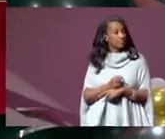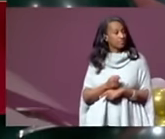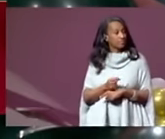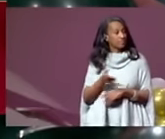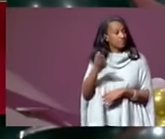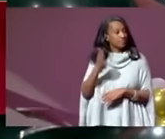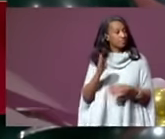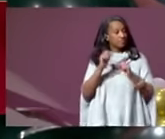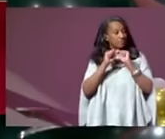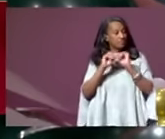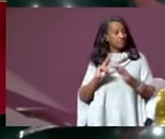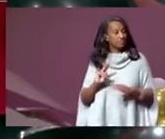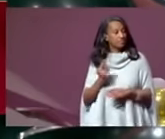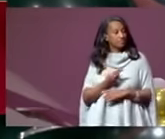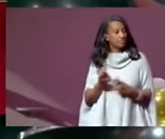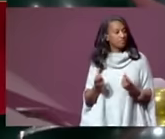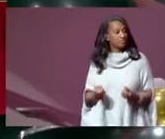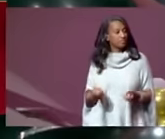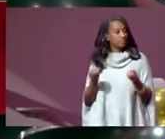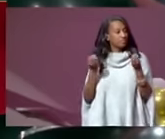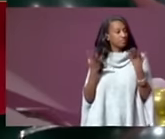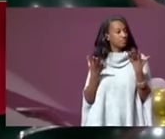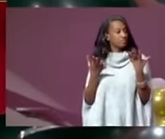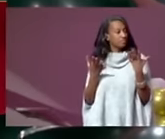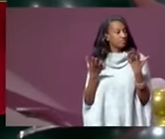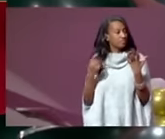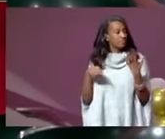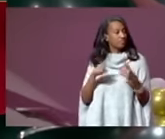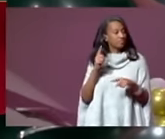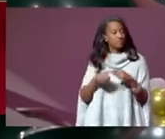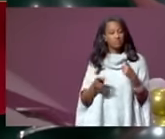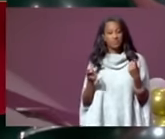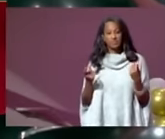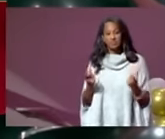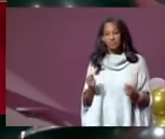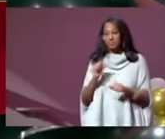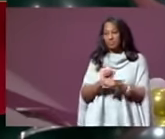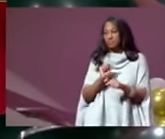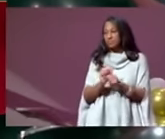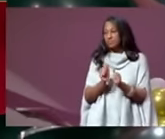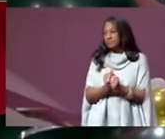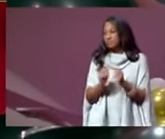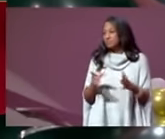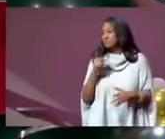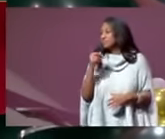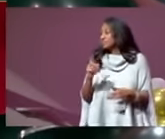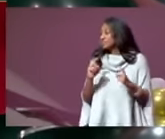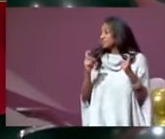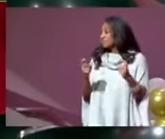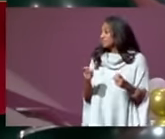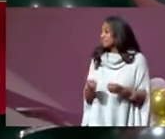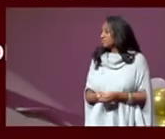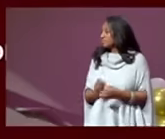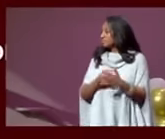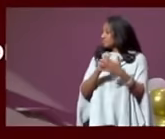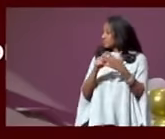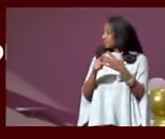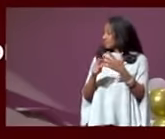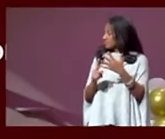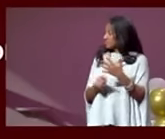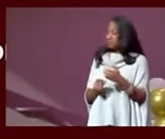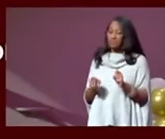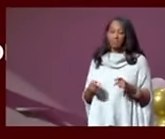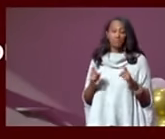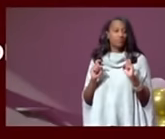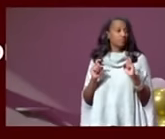so much, but we can't do any of it without your obedience and without your faithfulness. There are several ways that you can give